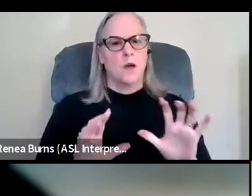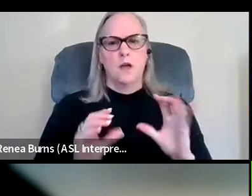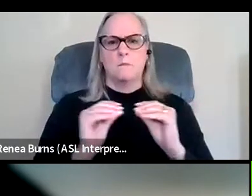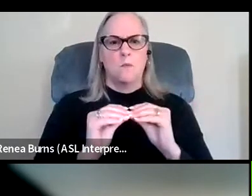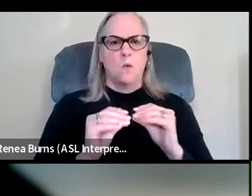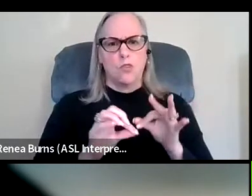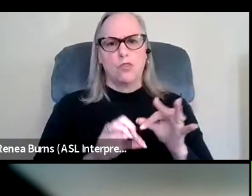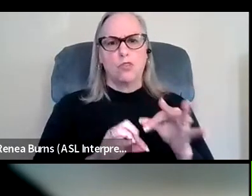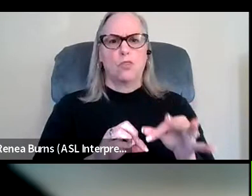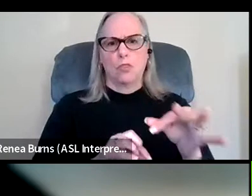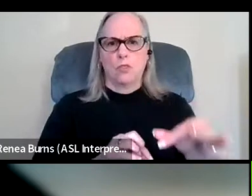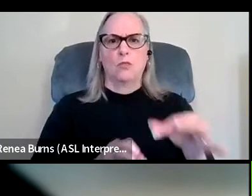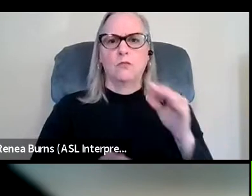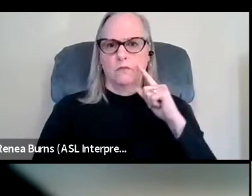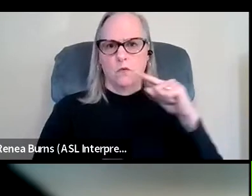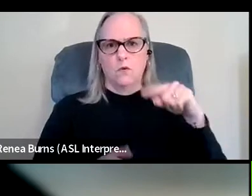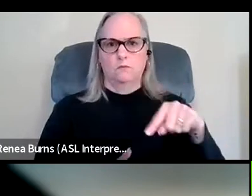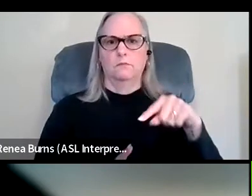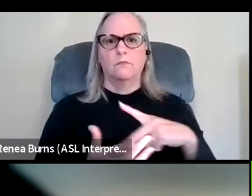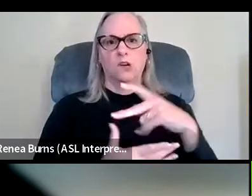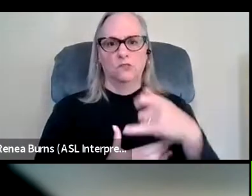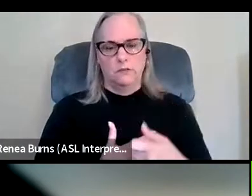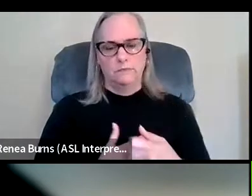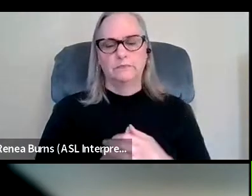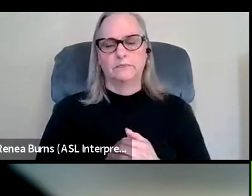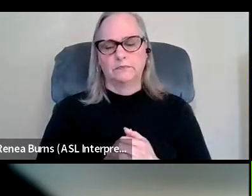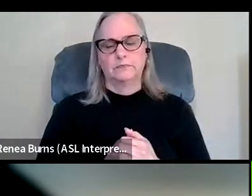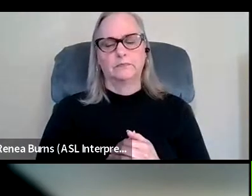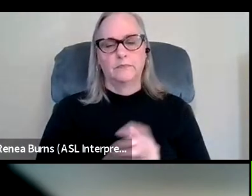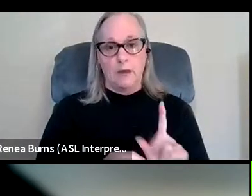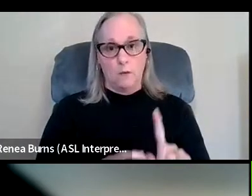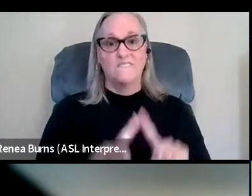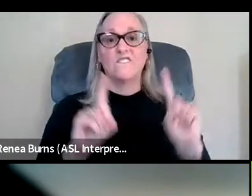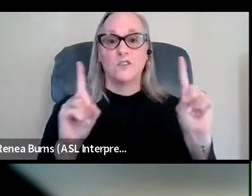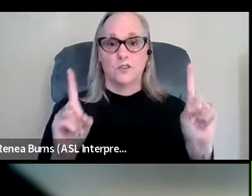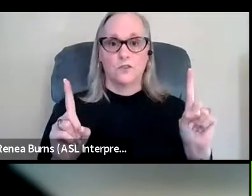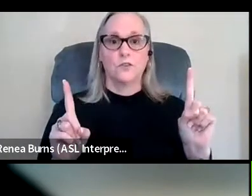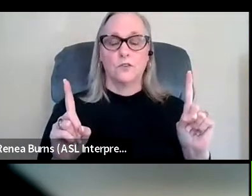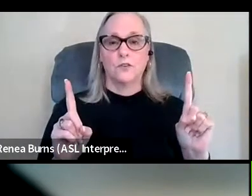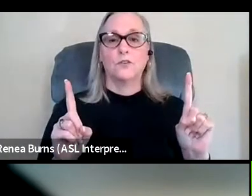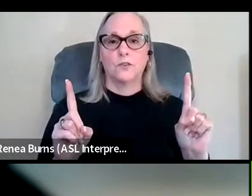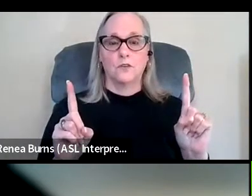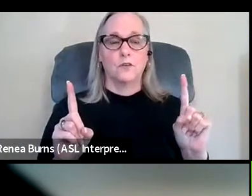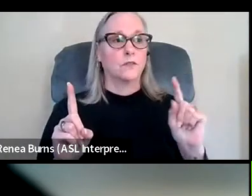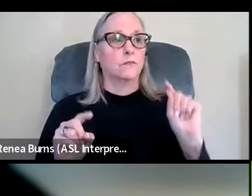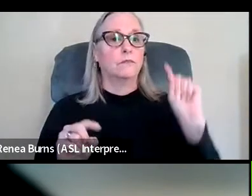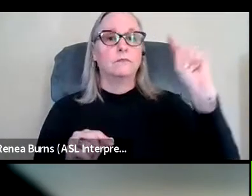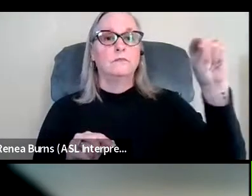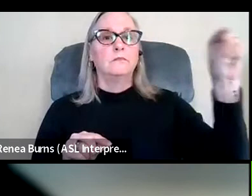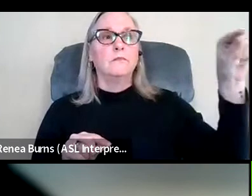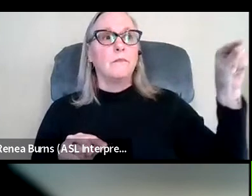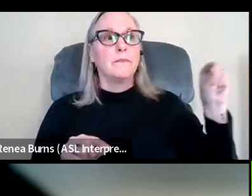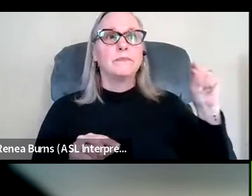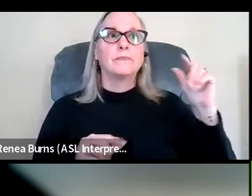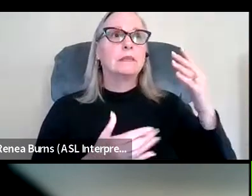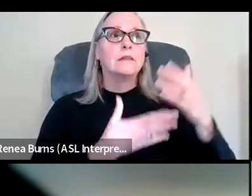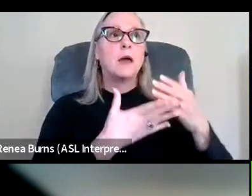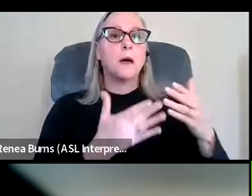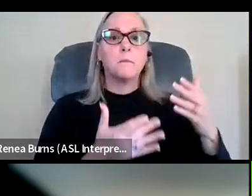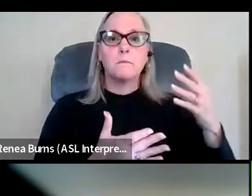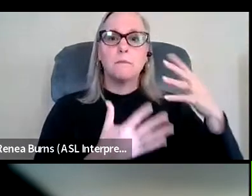this project. However, there are outside sources or